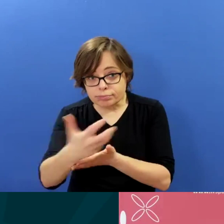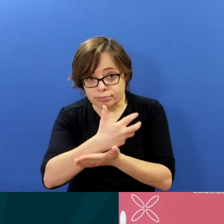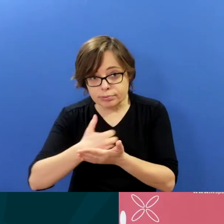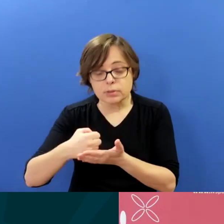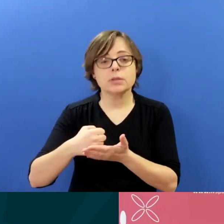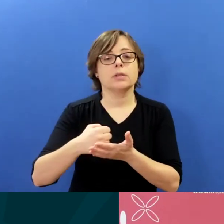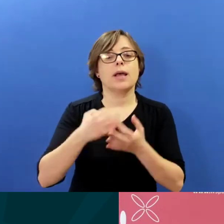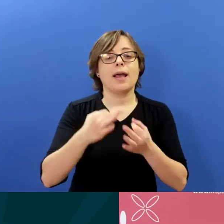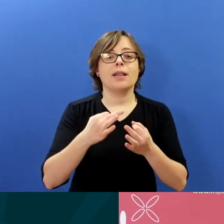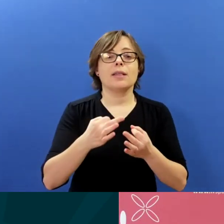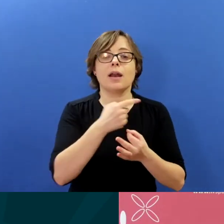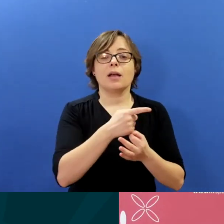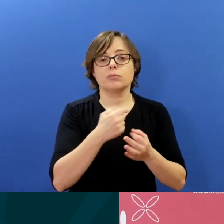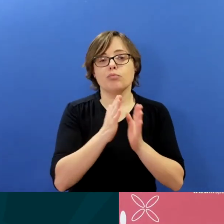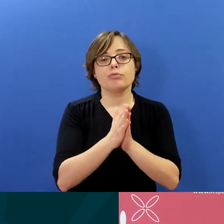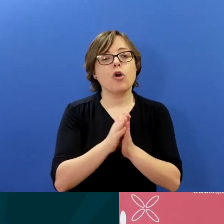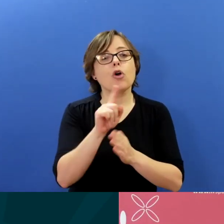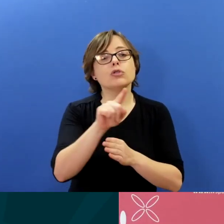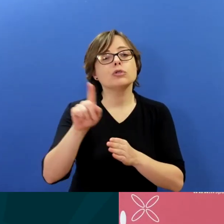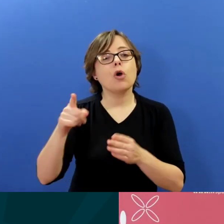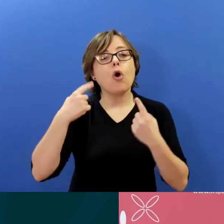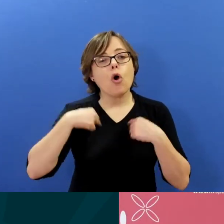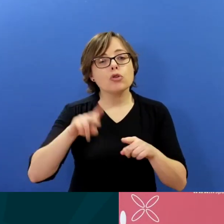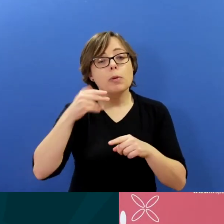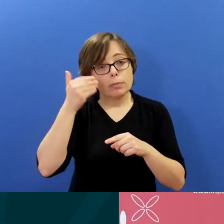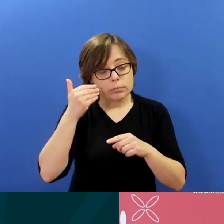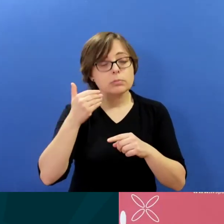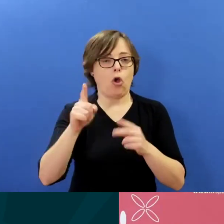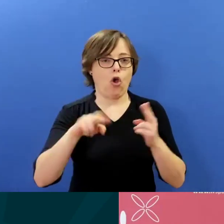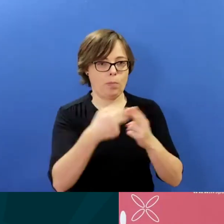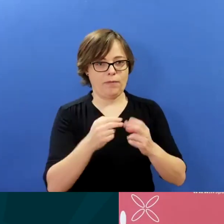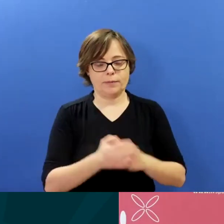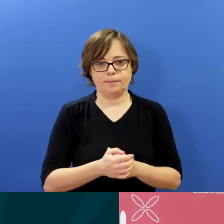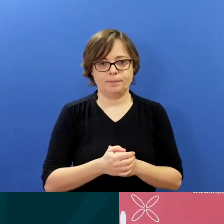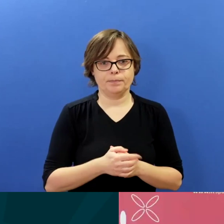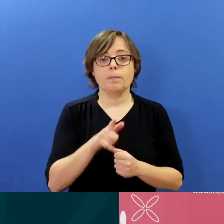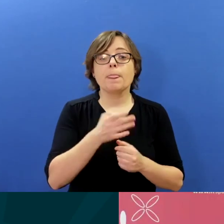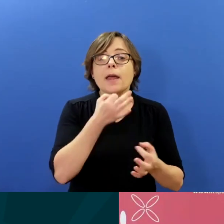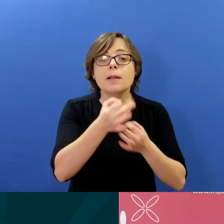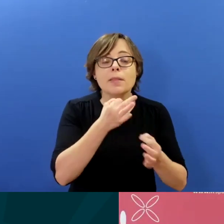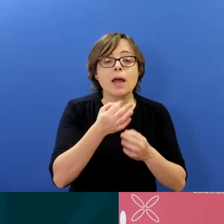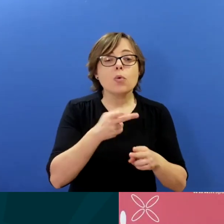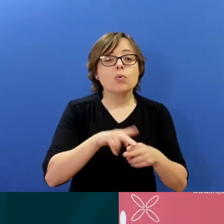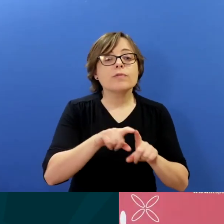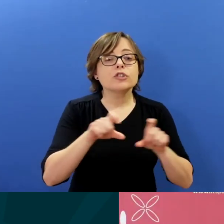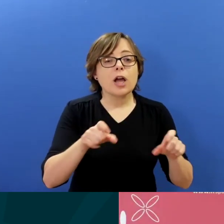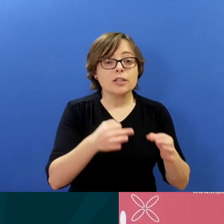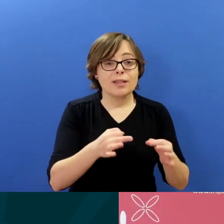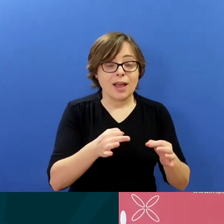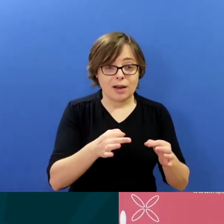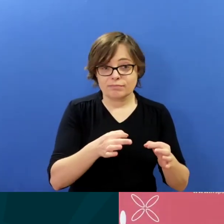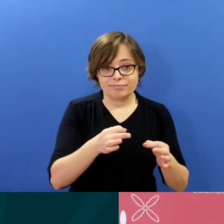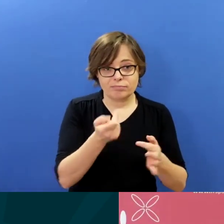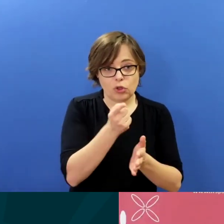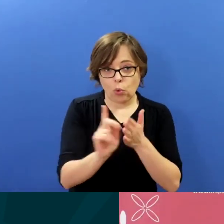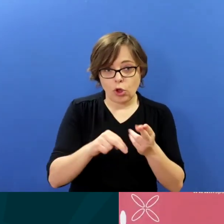questions and would now like our panelists to answer these questions. Some of the questions will not be